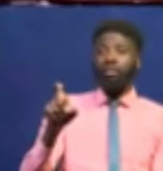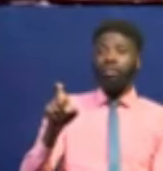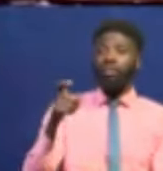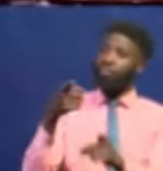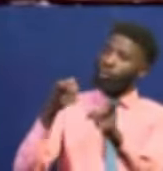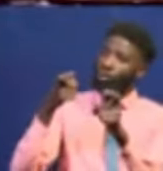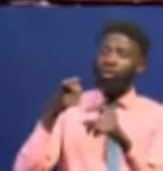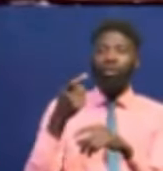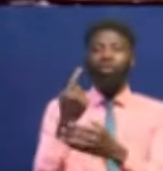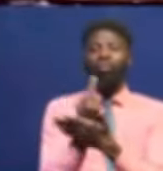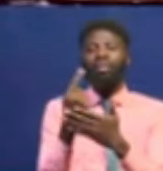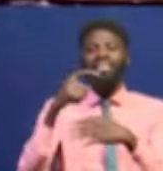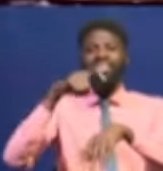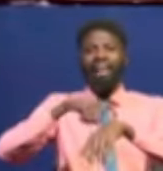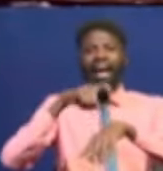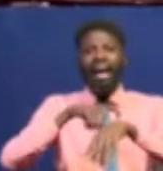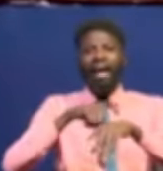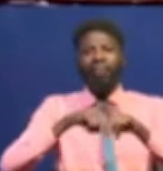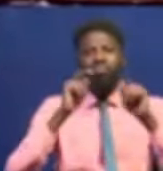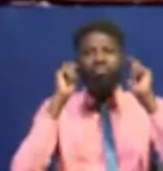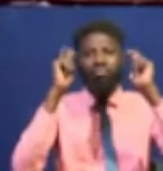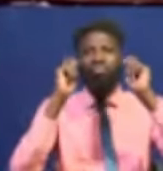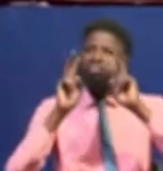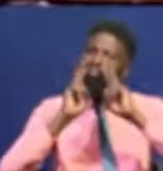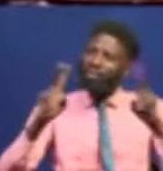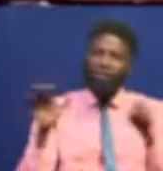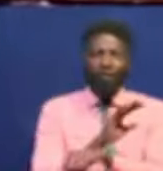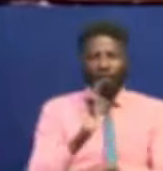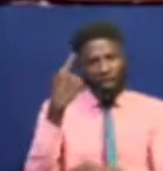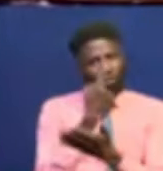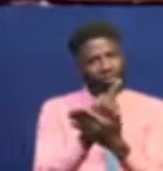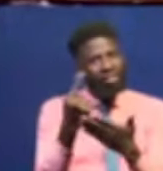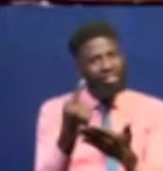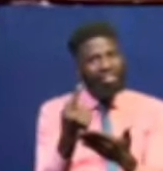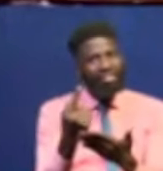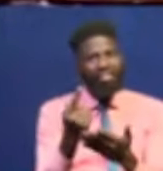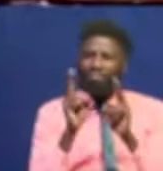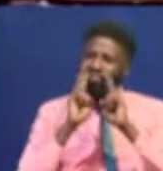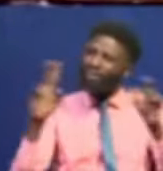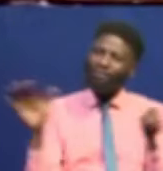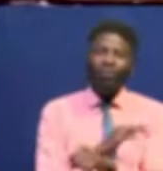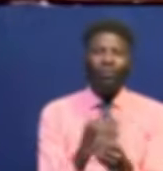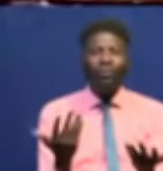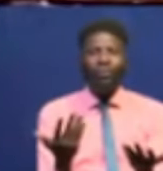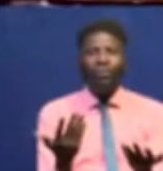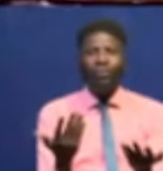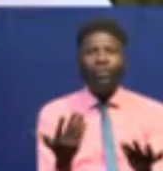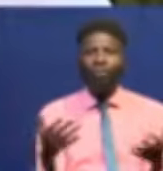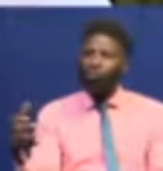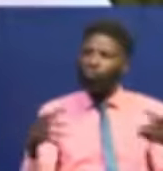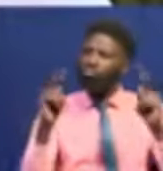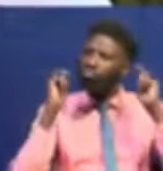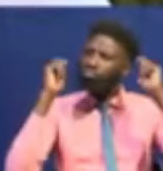killed in a week when the protesters were very peaceful. The first week of these protests were peaceful. We saw